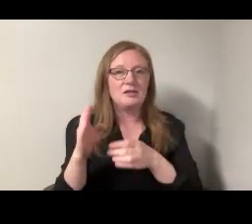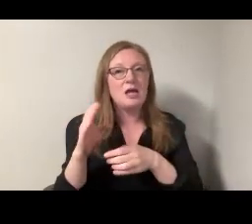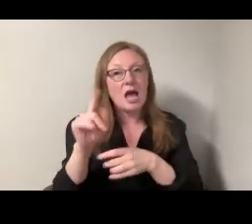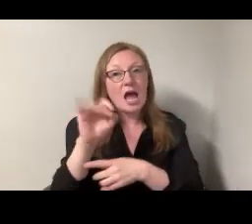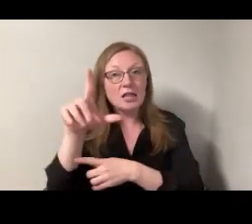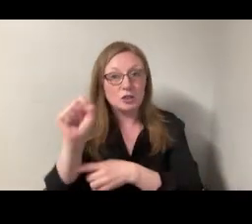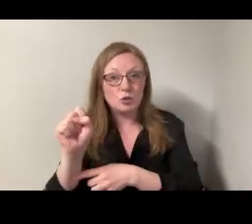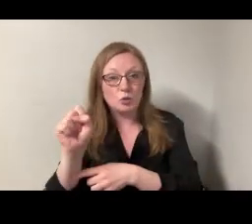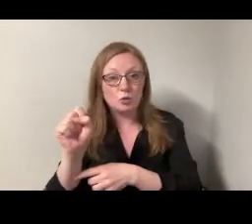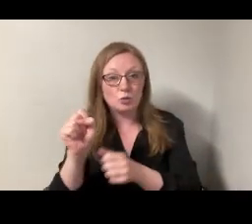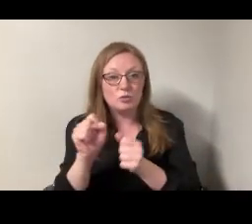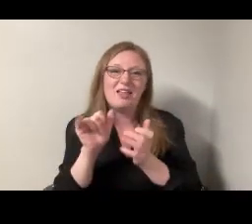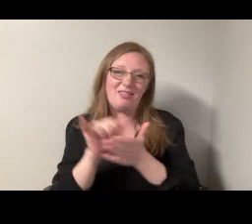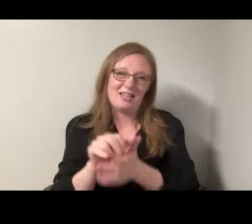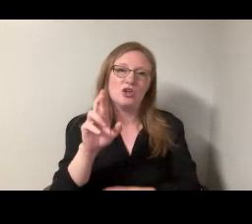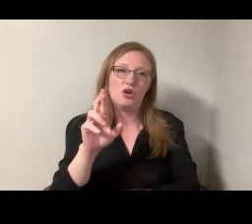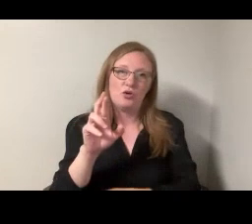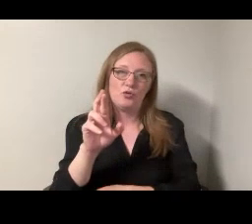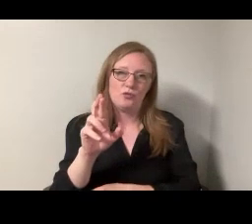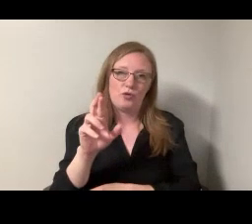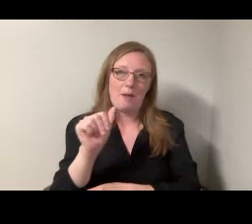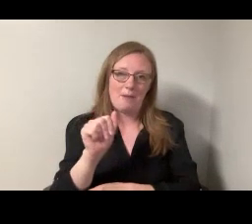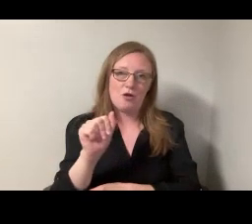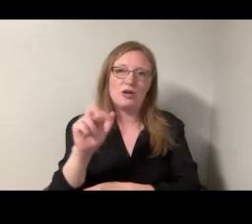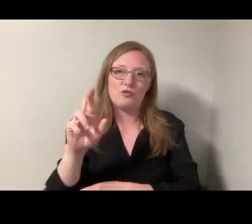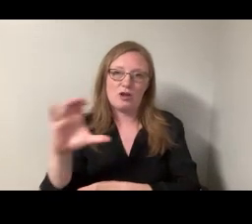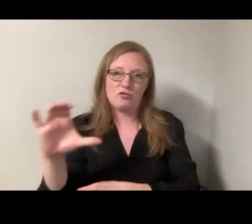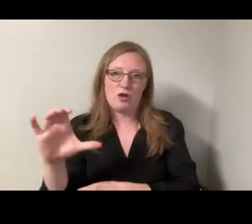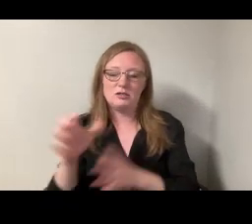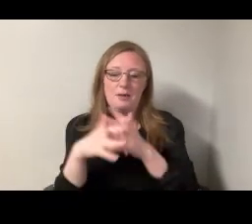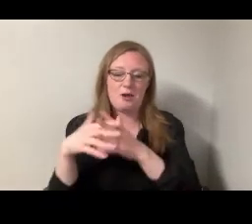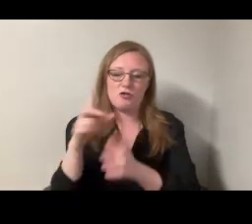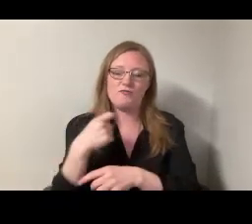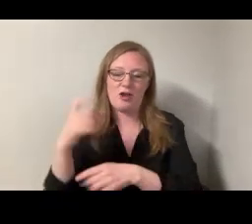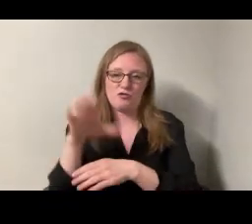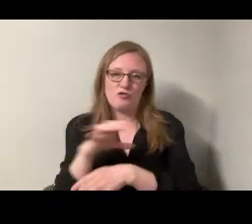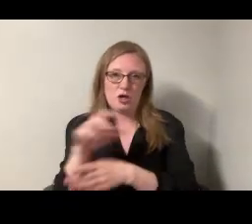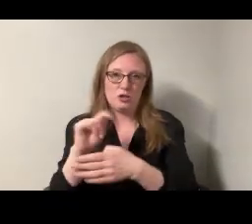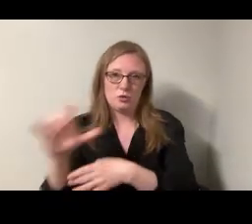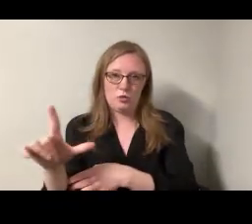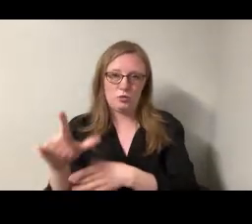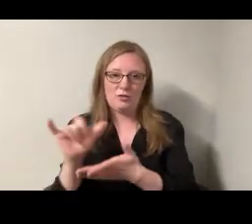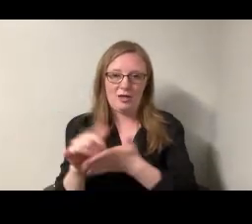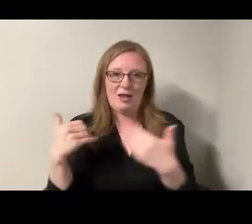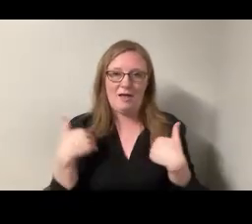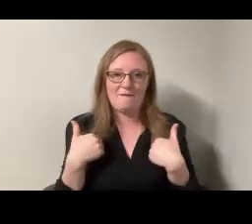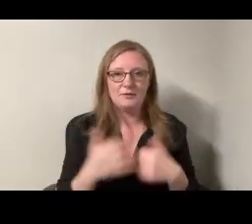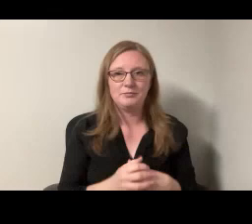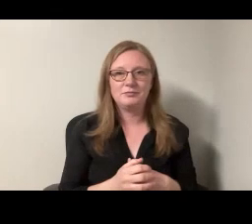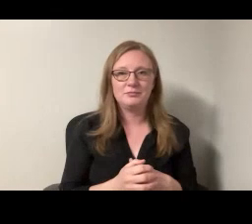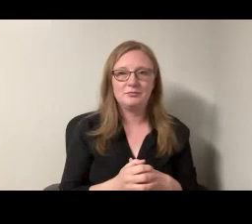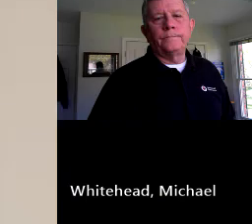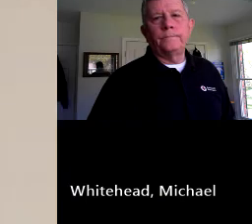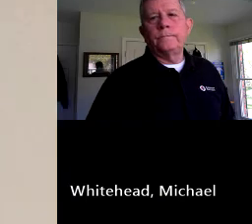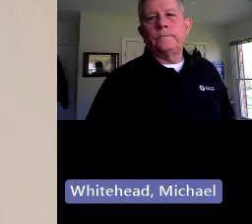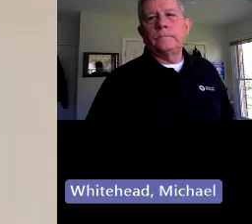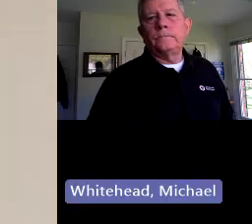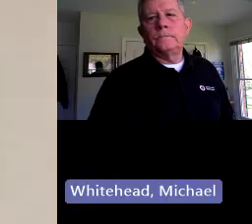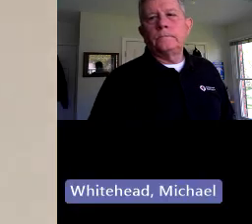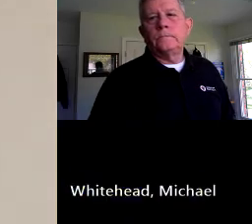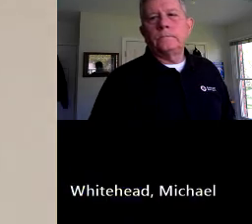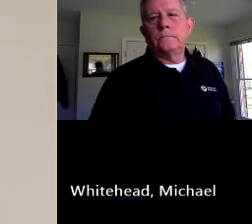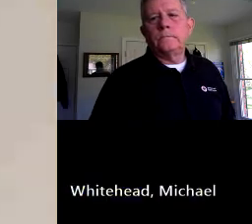Red Cross tool that we have. So I think, right, I think that's I'm